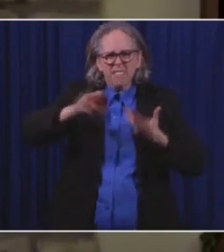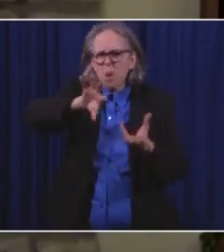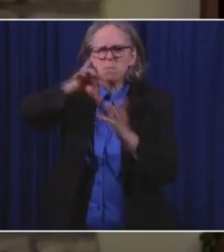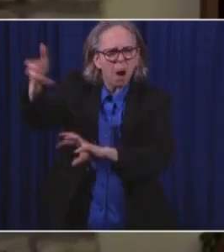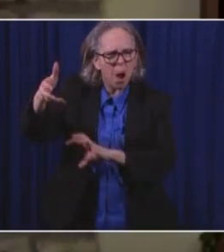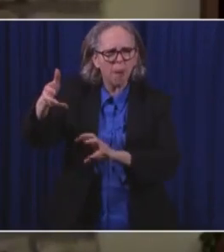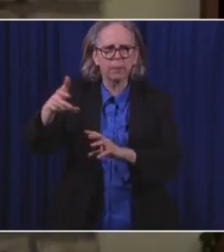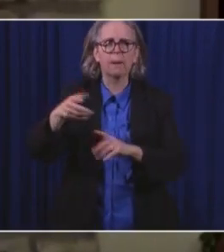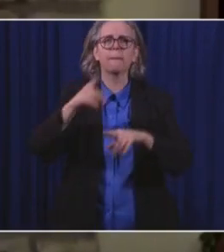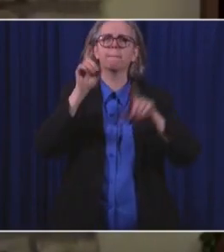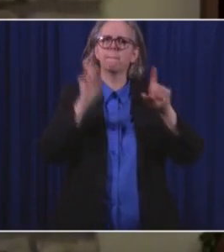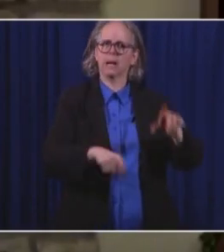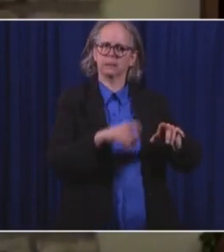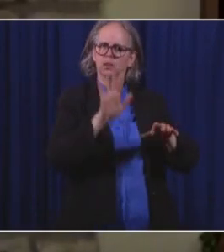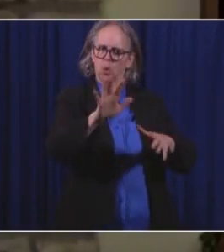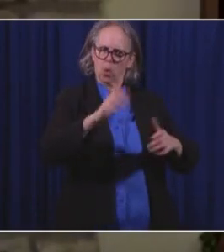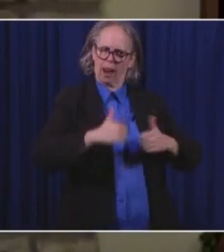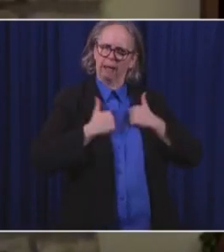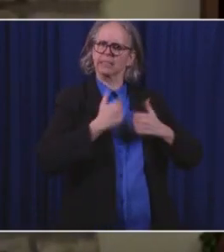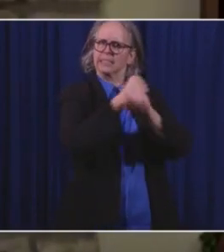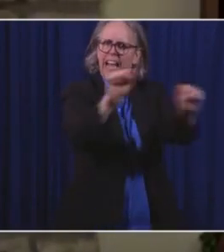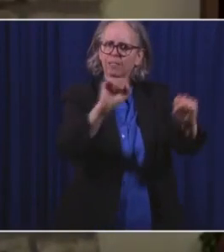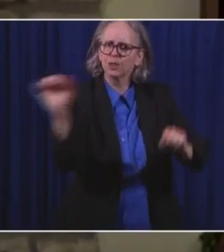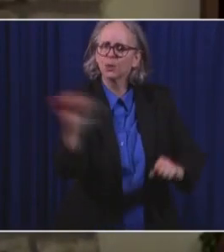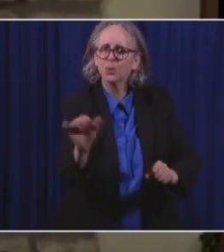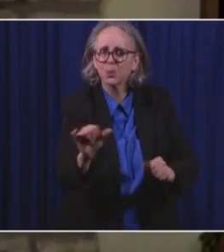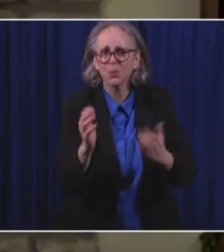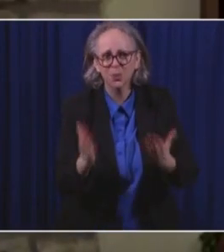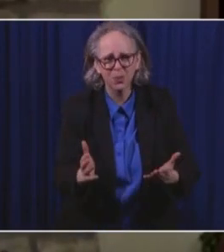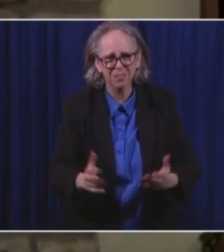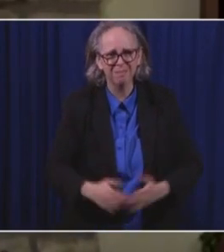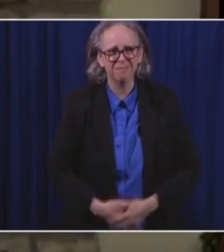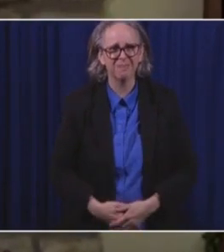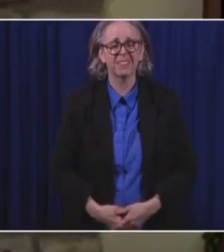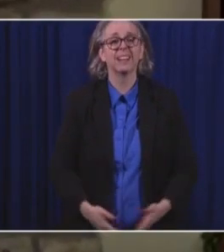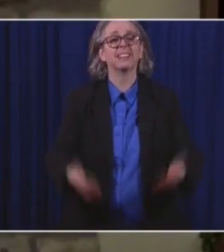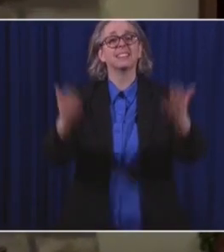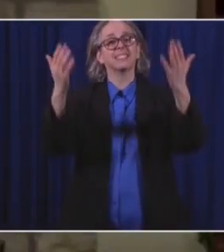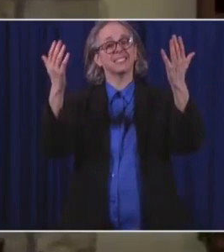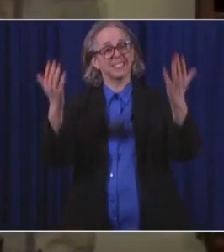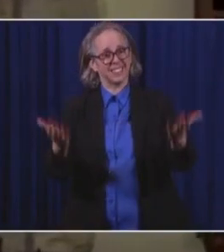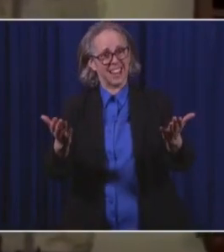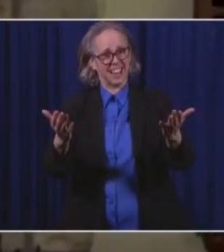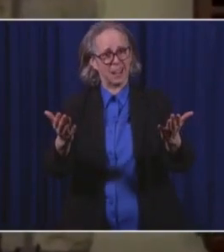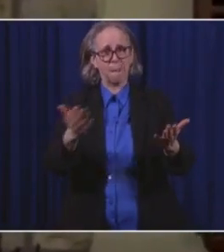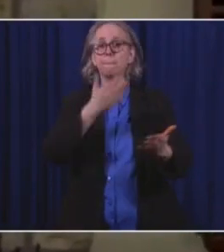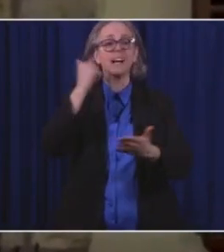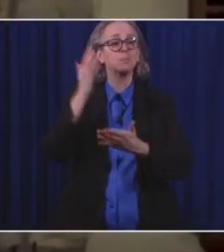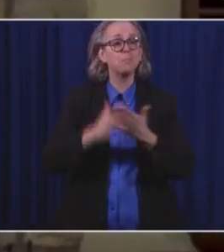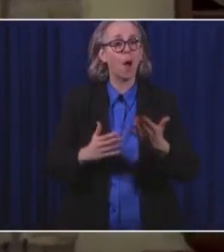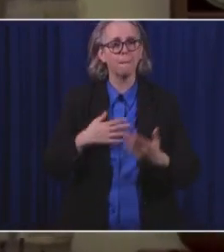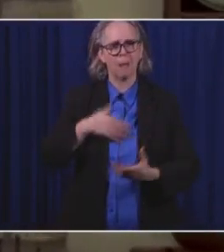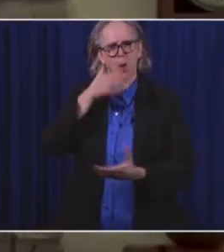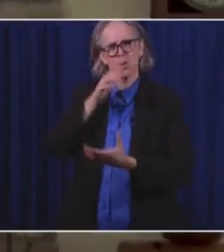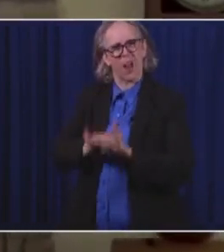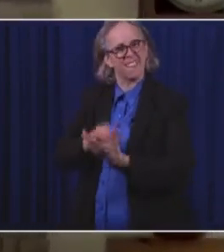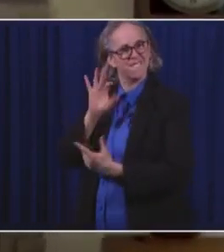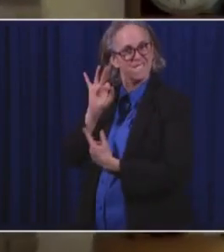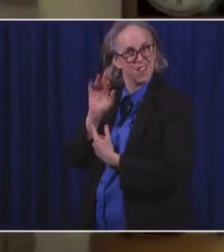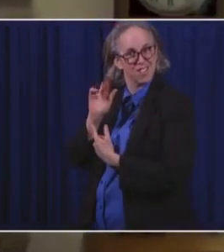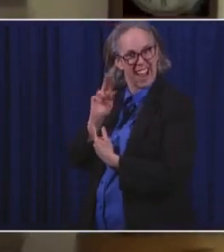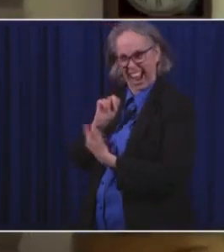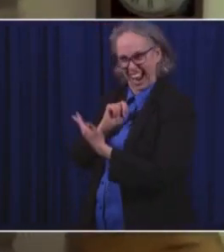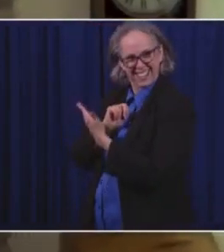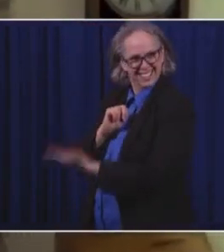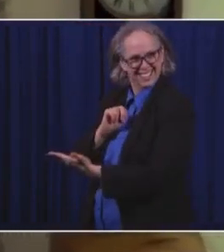Let me now go to the best part of this last hour and a half. That is my wife, Fran. And one of the things that Fran and I